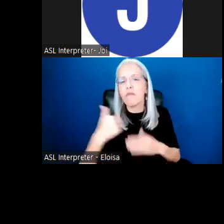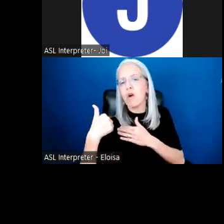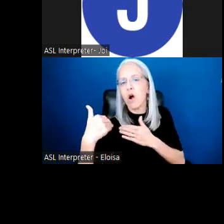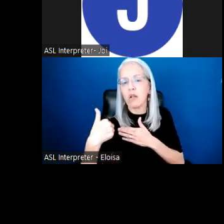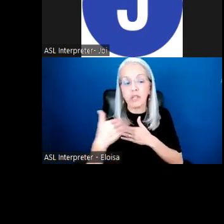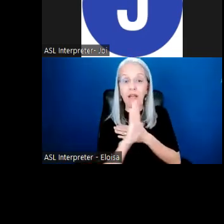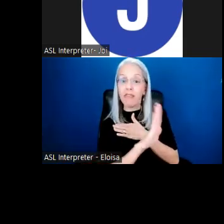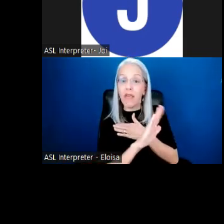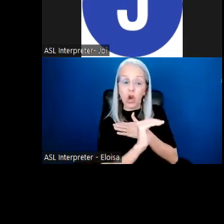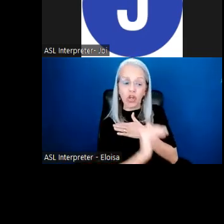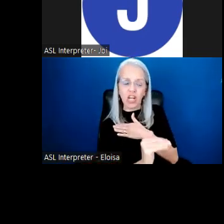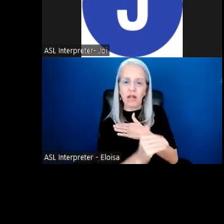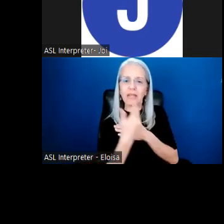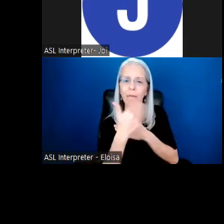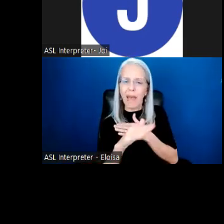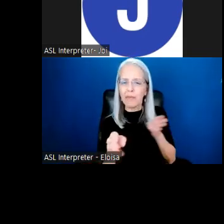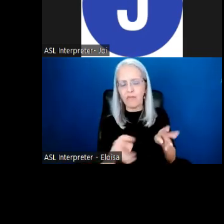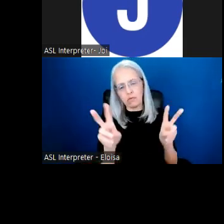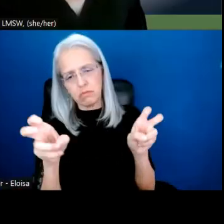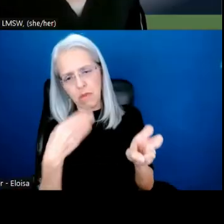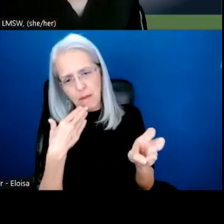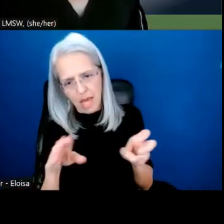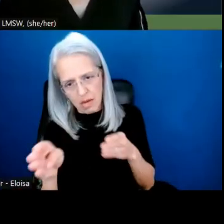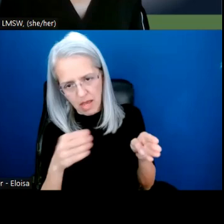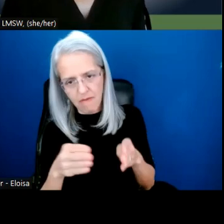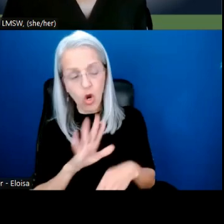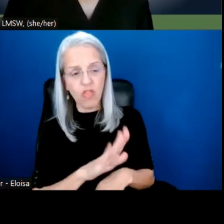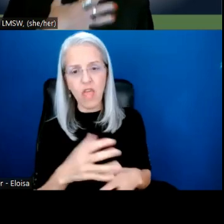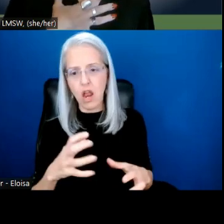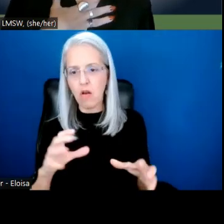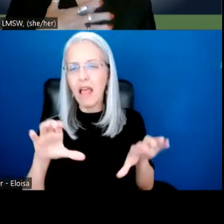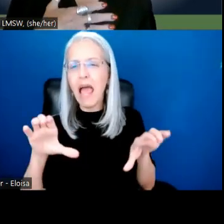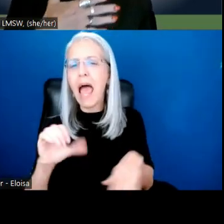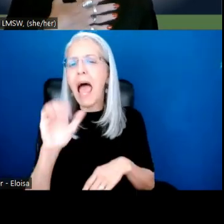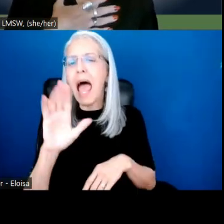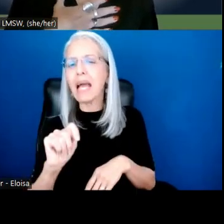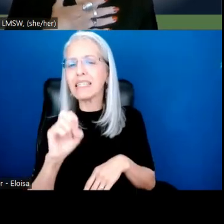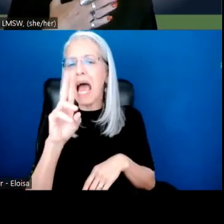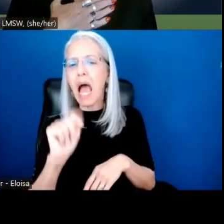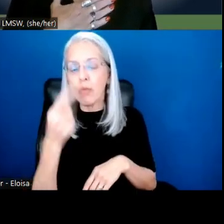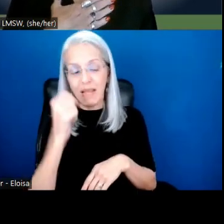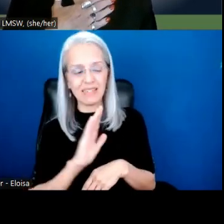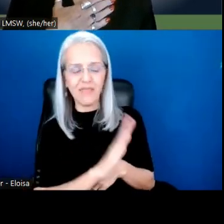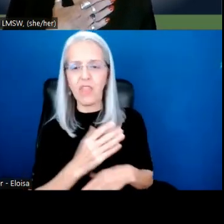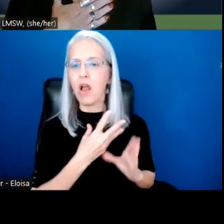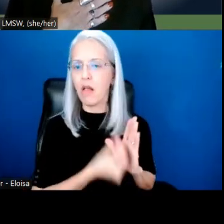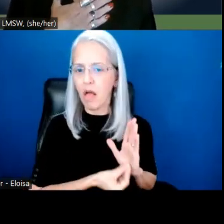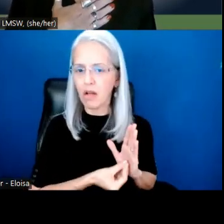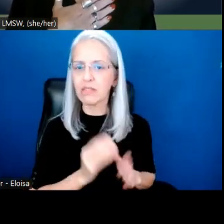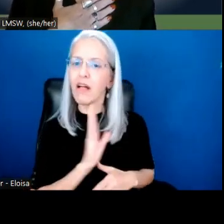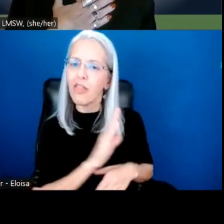behavior, right? Their child's acting out behavior because of their loss, because of their grief, because of